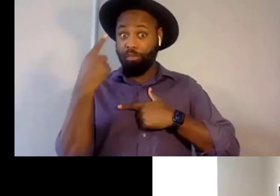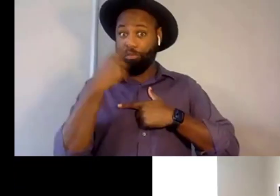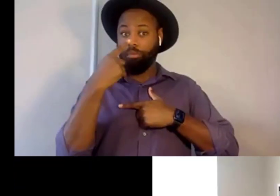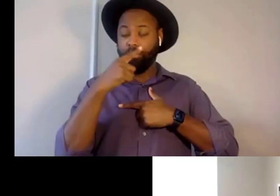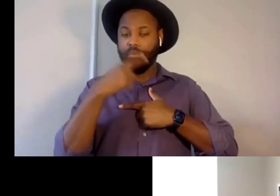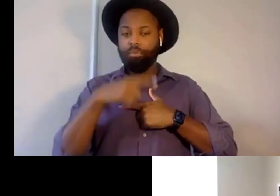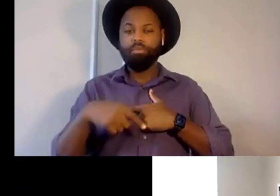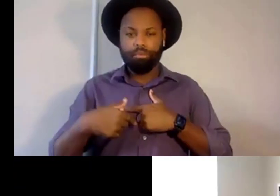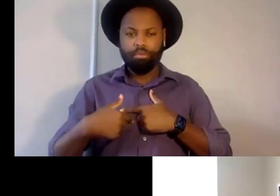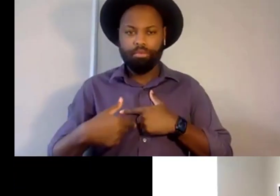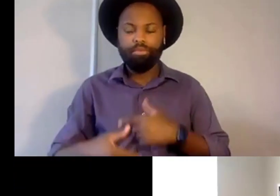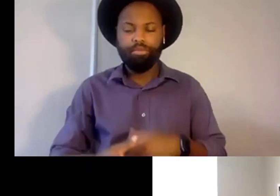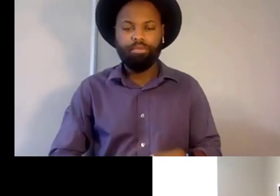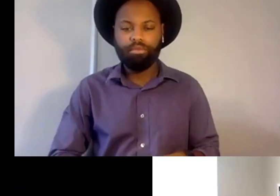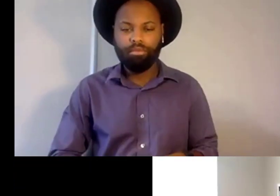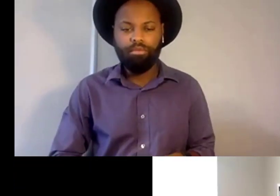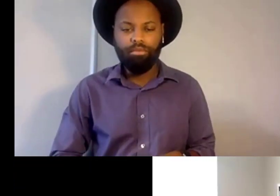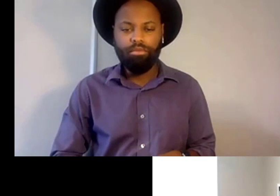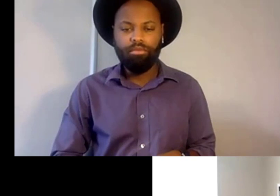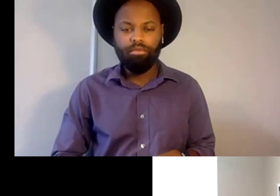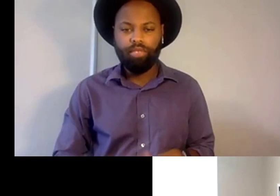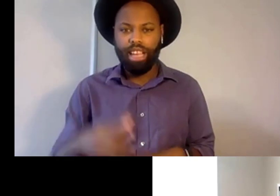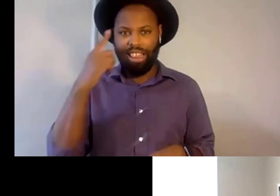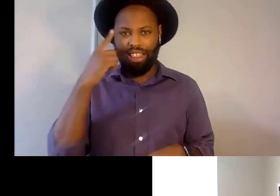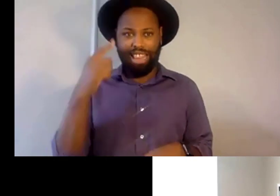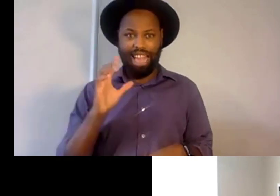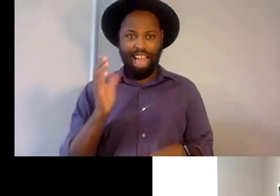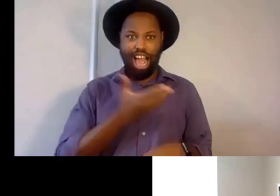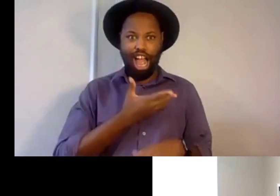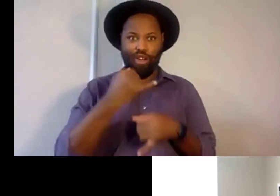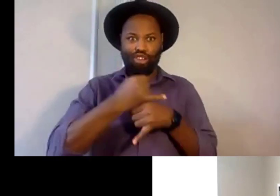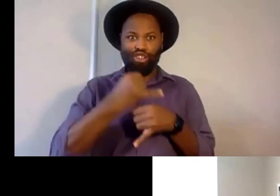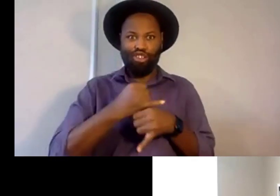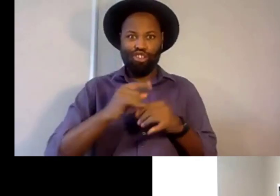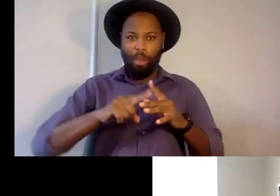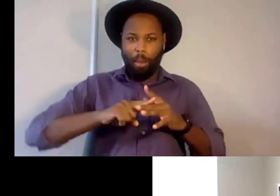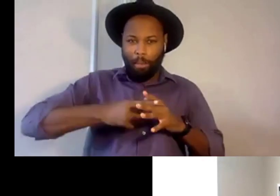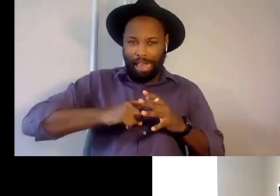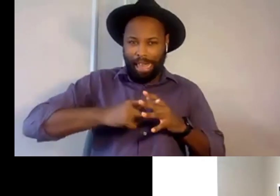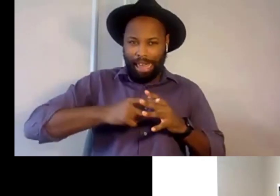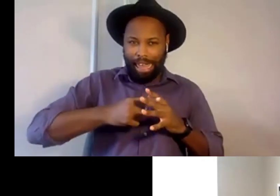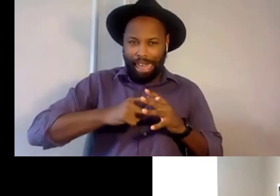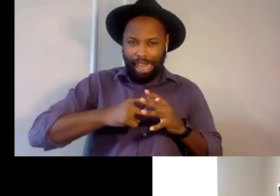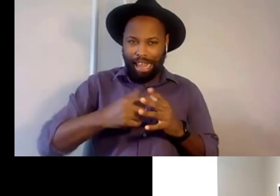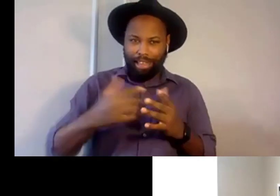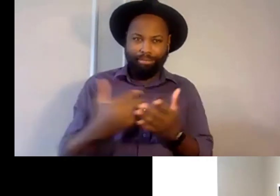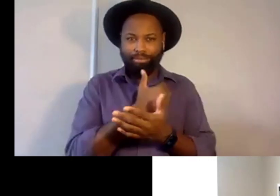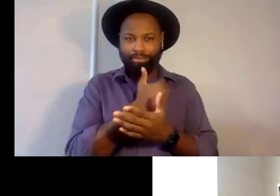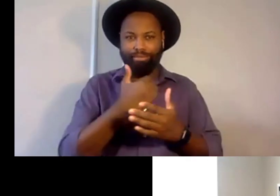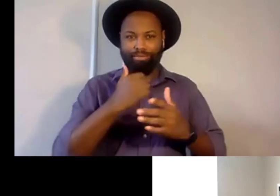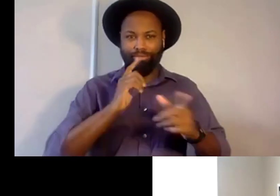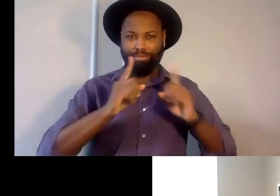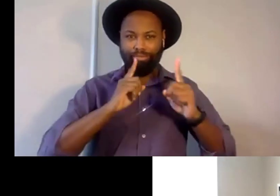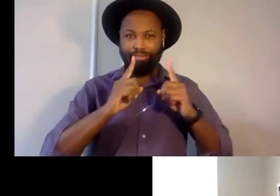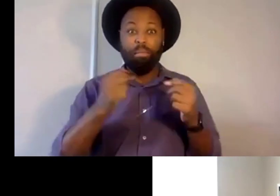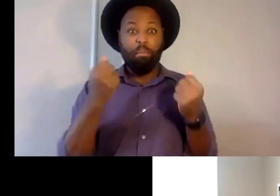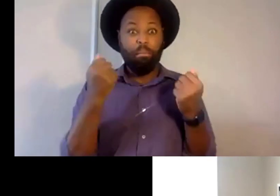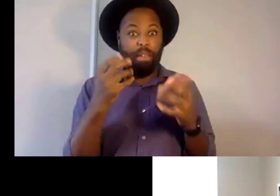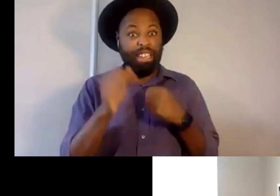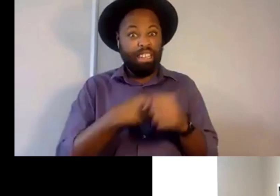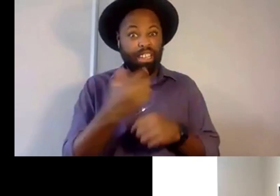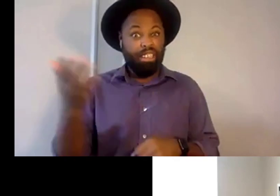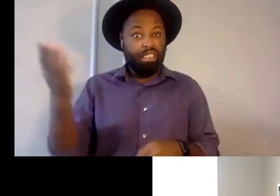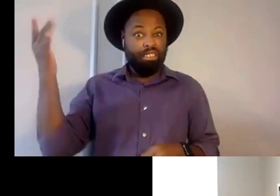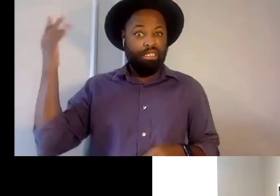I think we're at the very beginning of having this conversation. We went for a number of years without